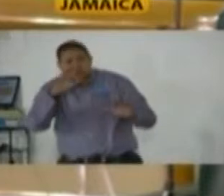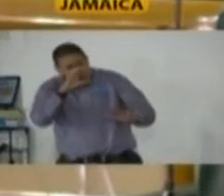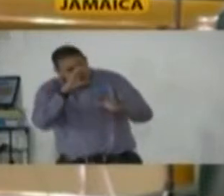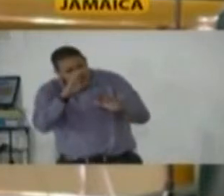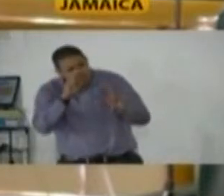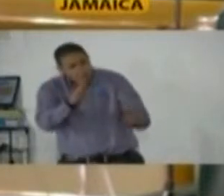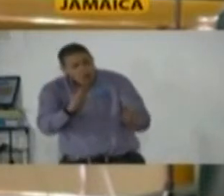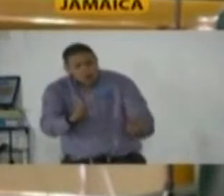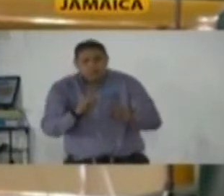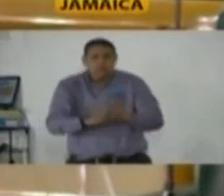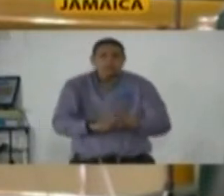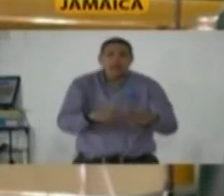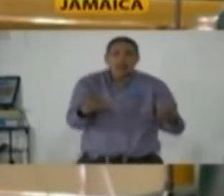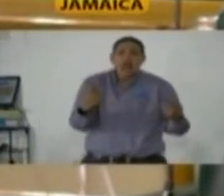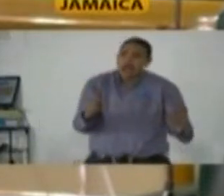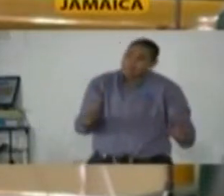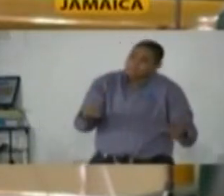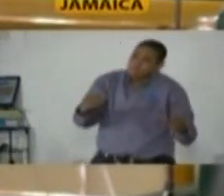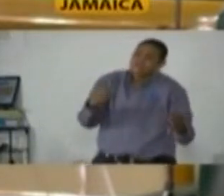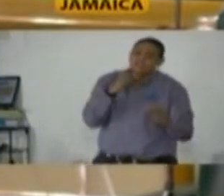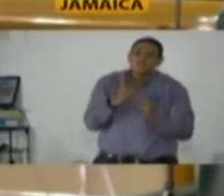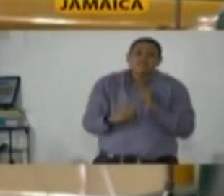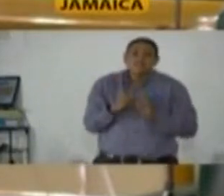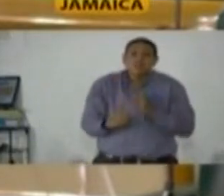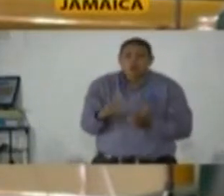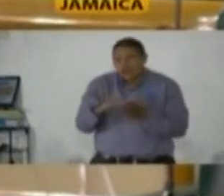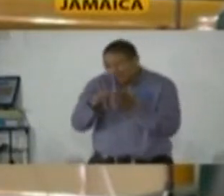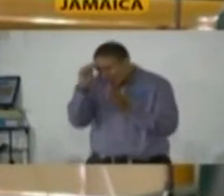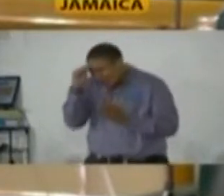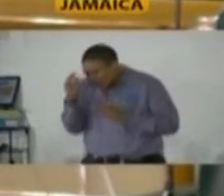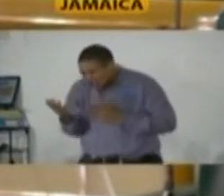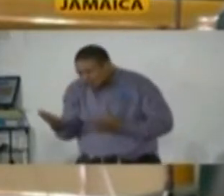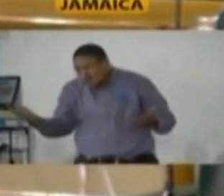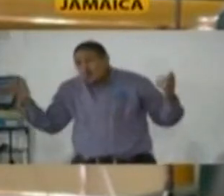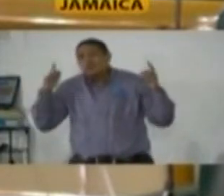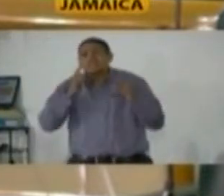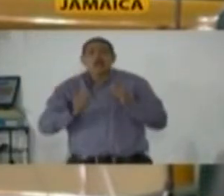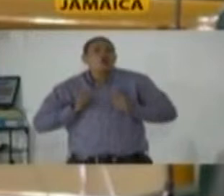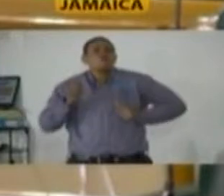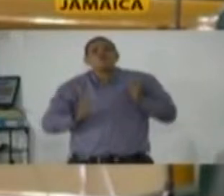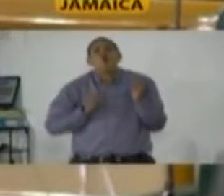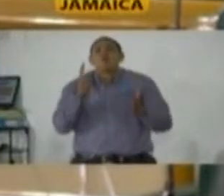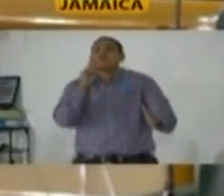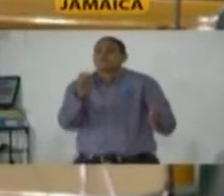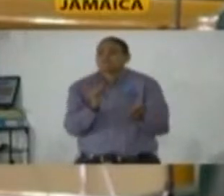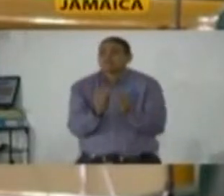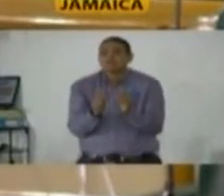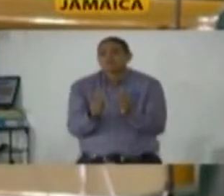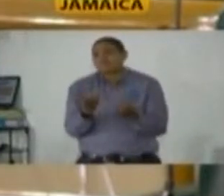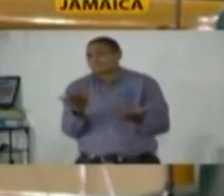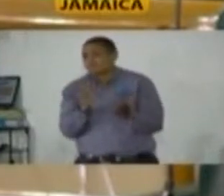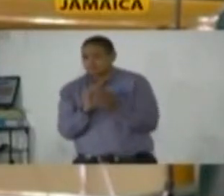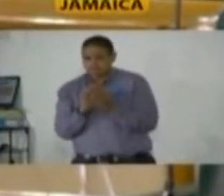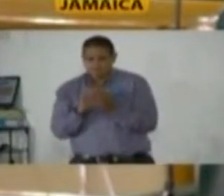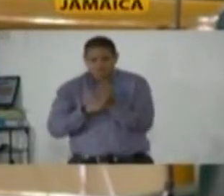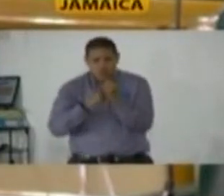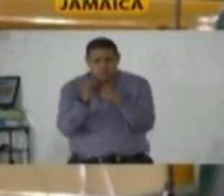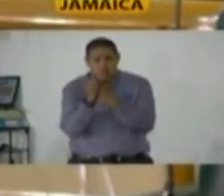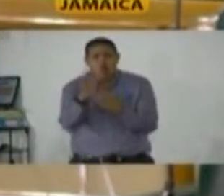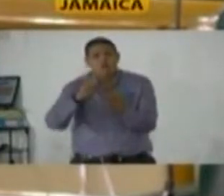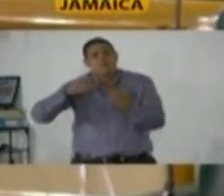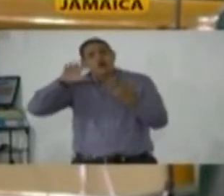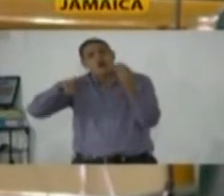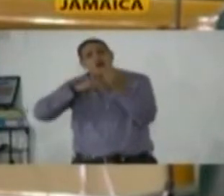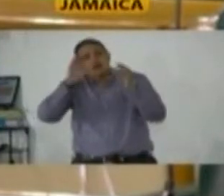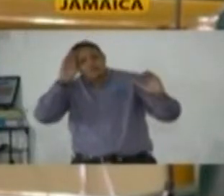attendance, provision of digital learning resources, a robust accountability framework, and focused